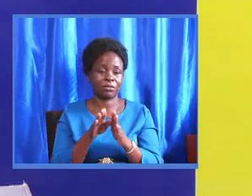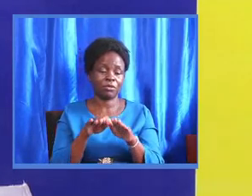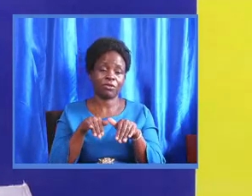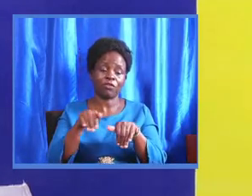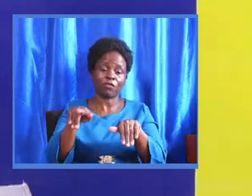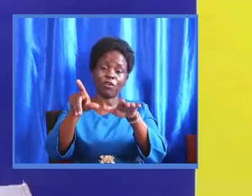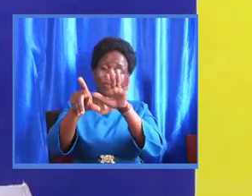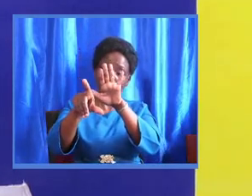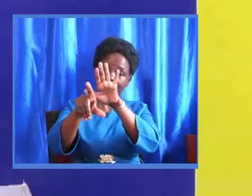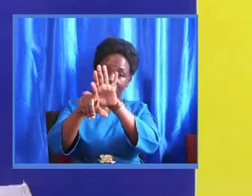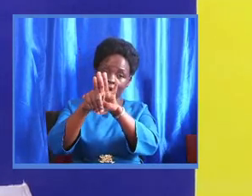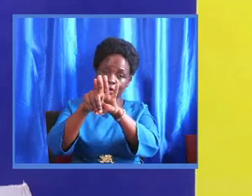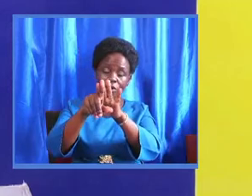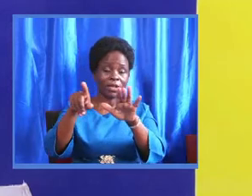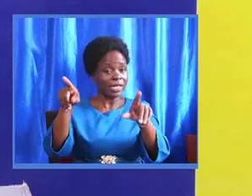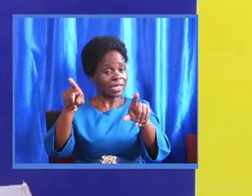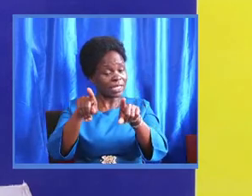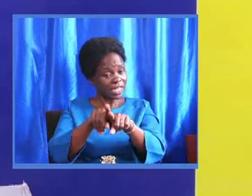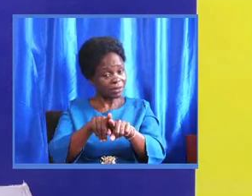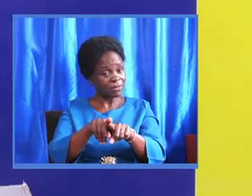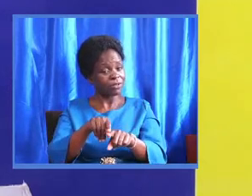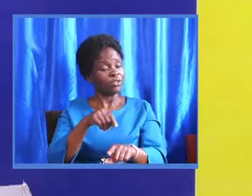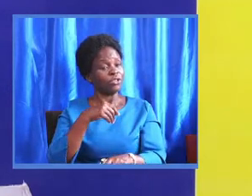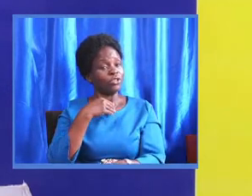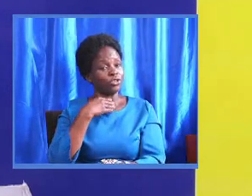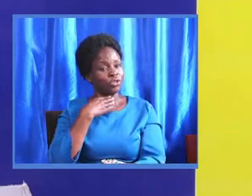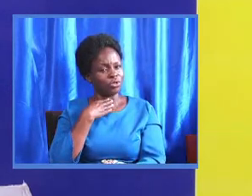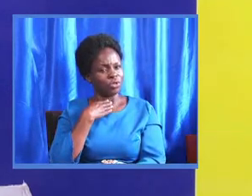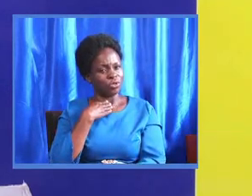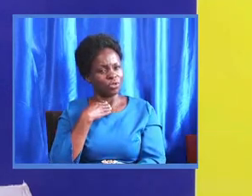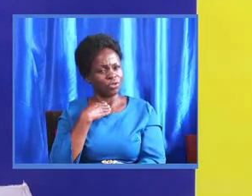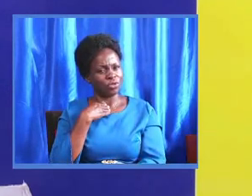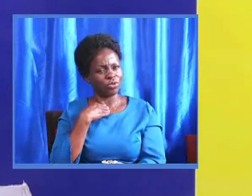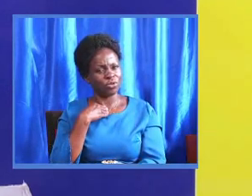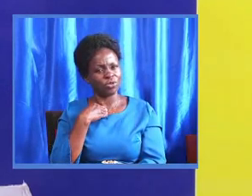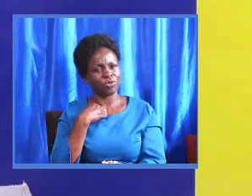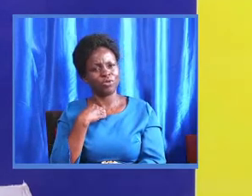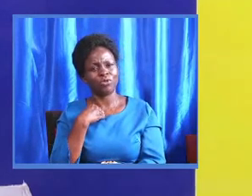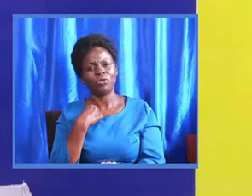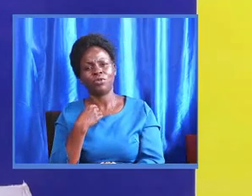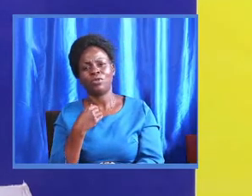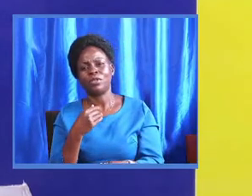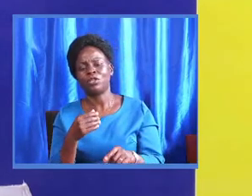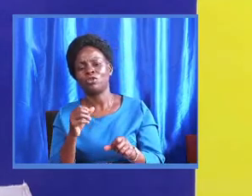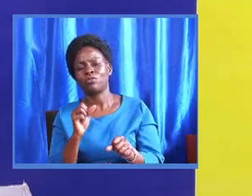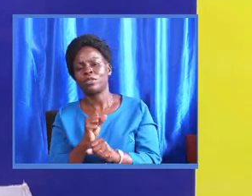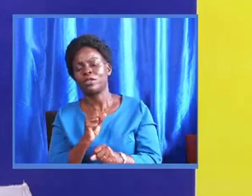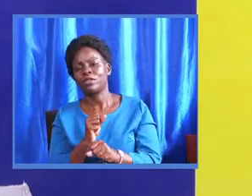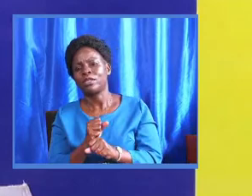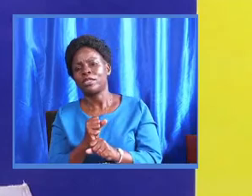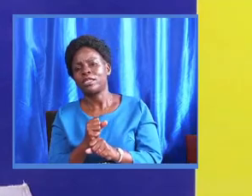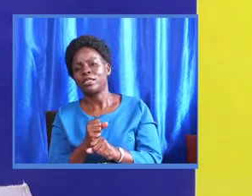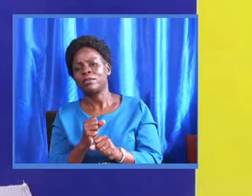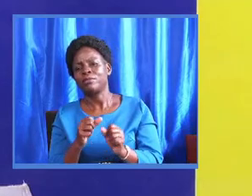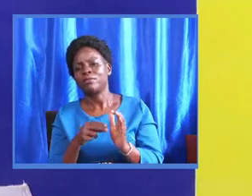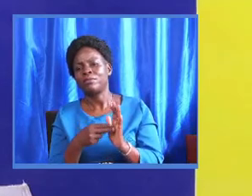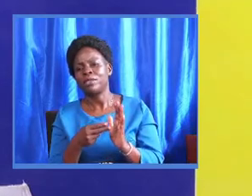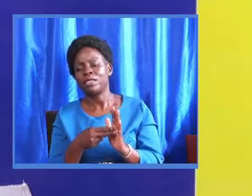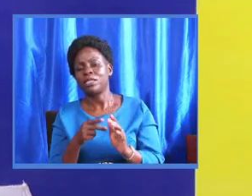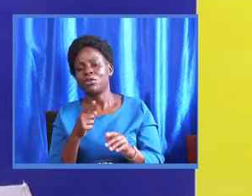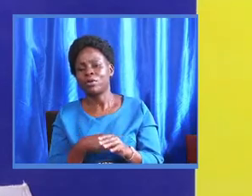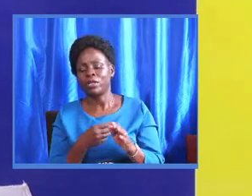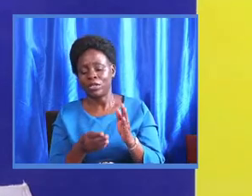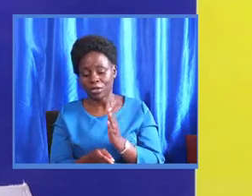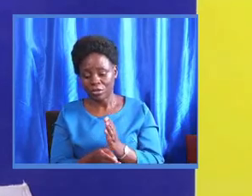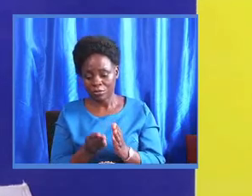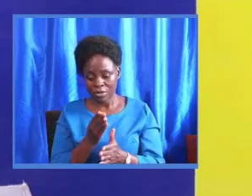Then after that, you also need and what you call occupation certificate, meaning that when you build your